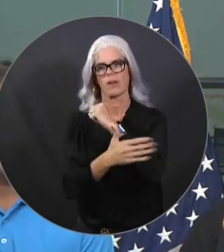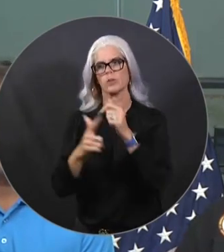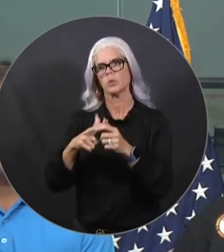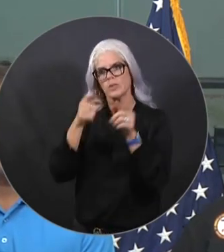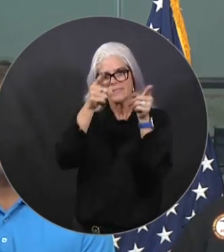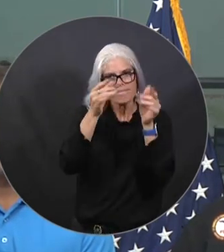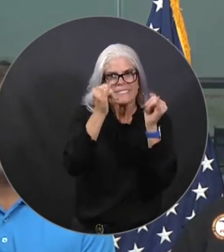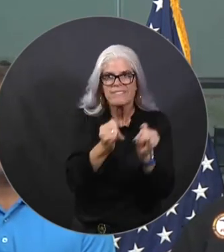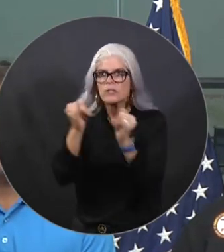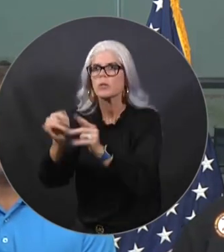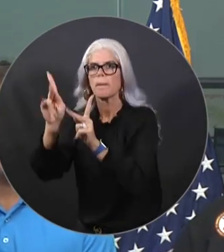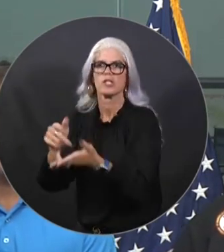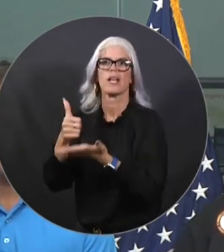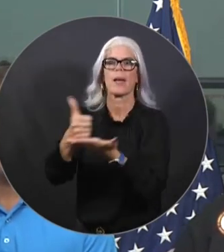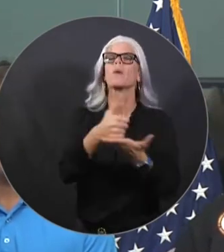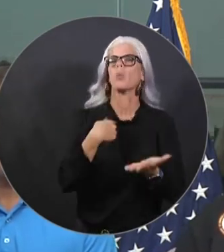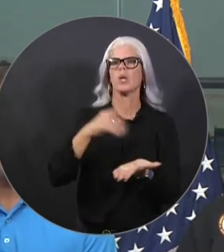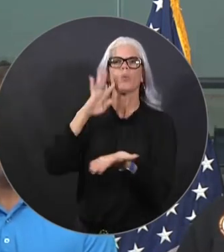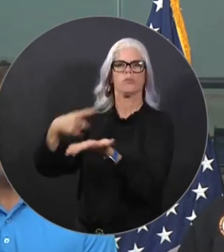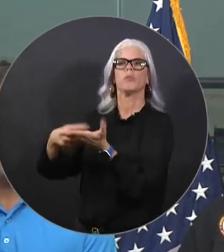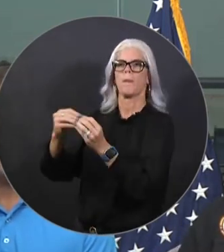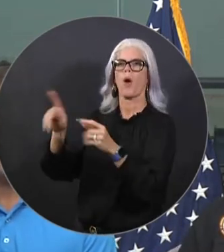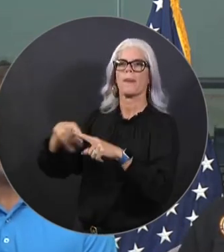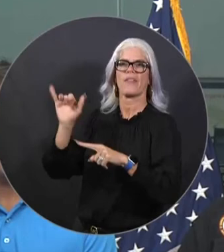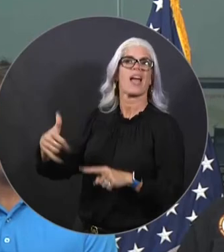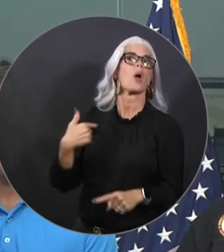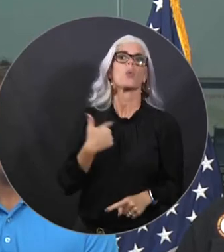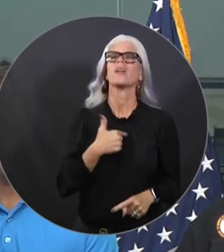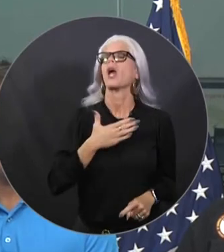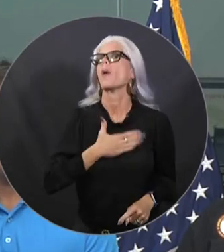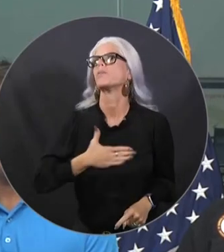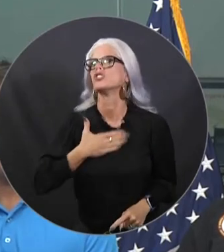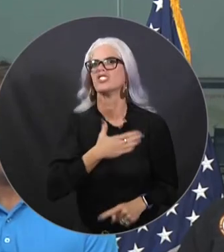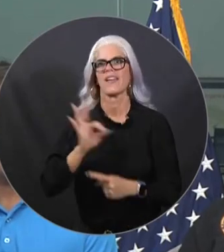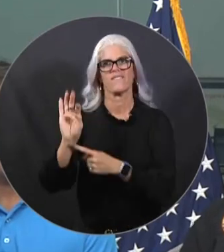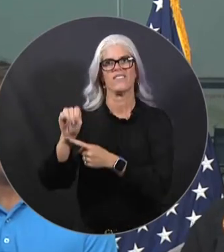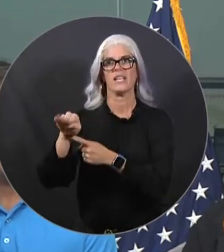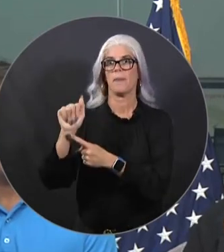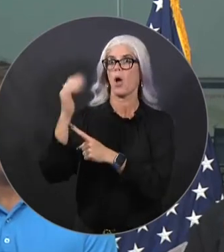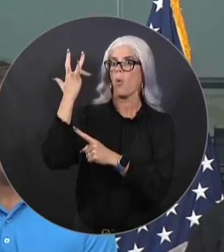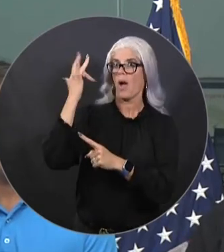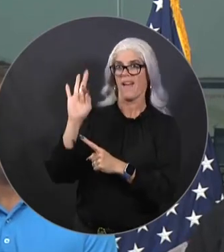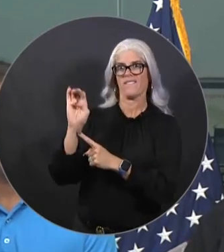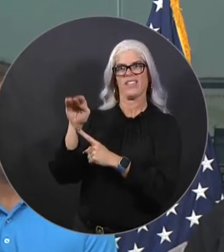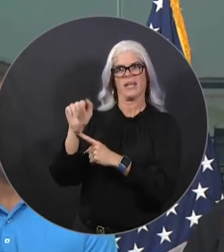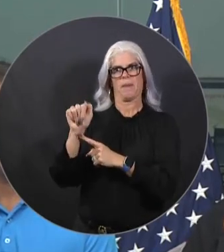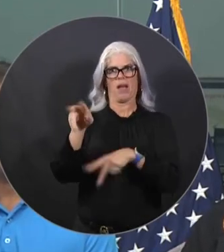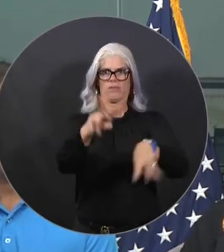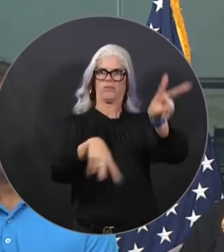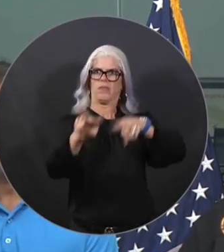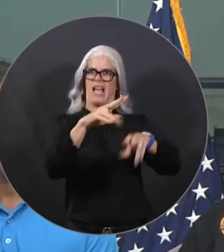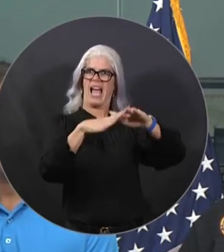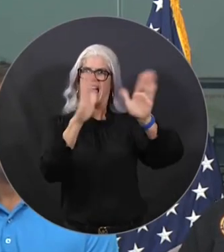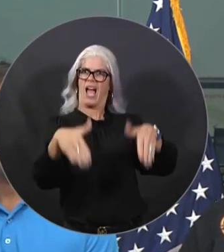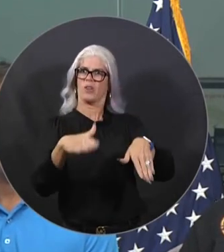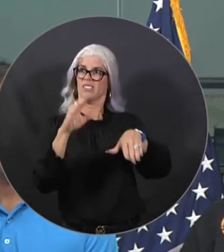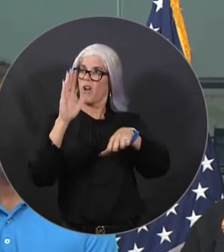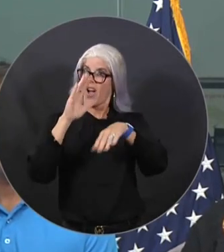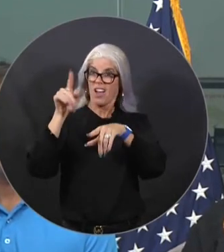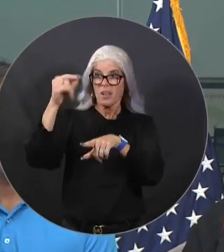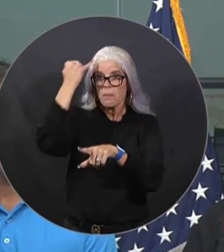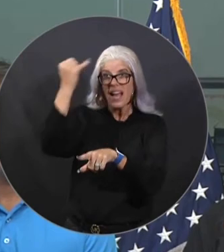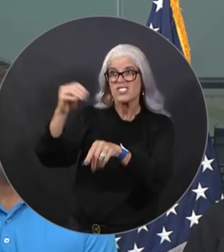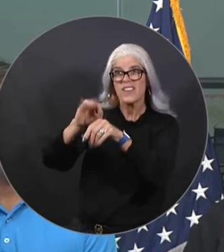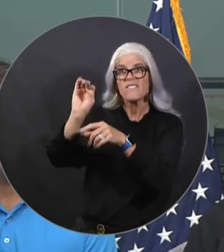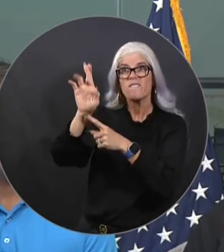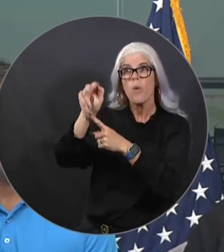because you look at the images, like you can see a house that's been totaled on Fort Myers Beach, and obviously it's a very sad thing to see. You can